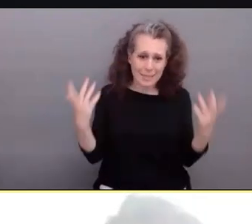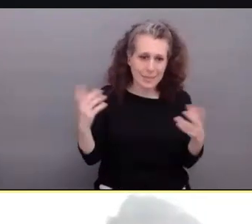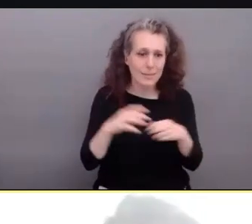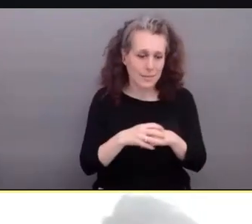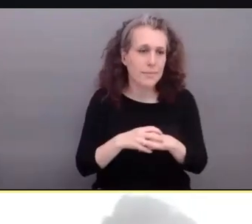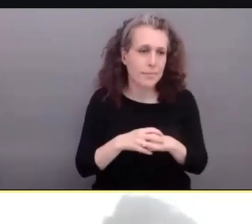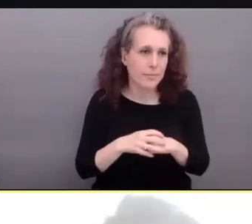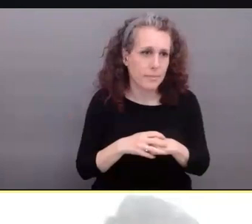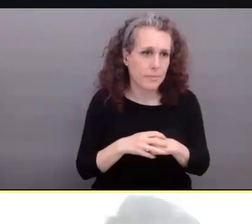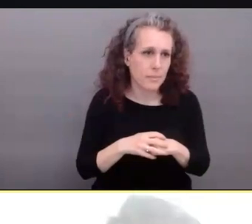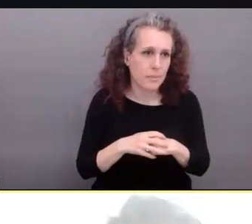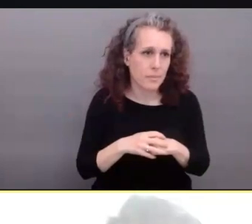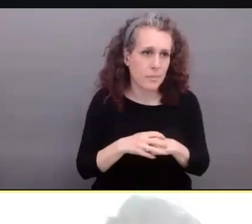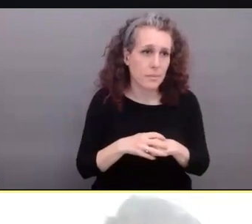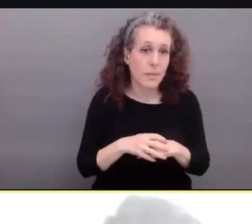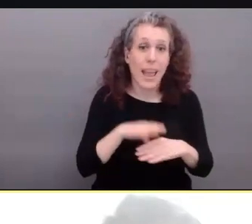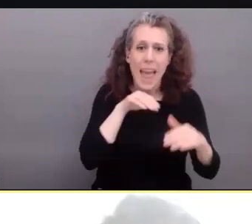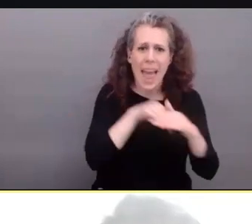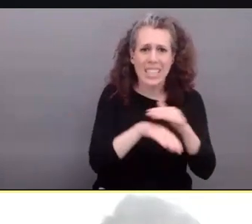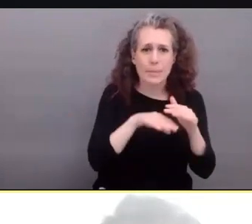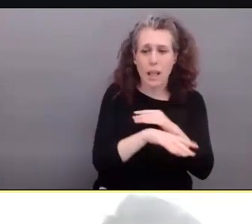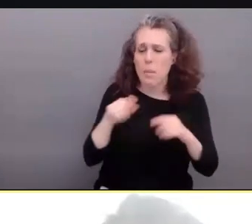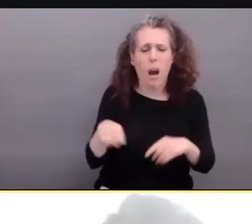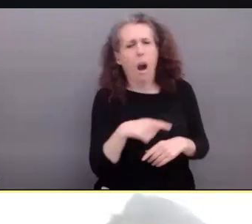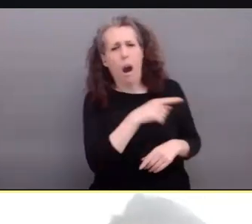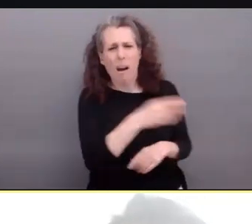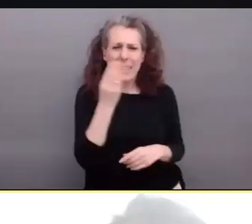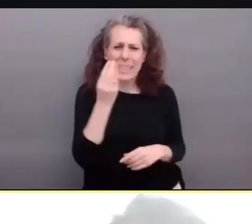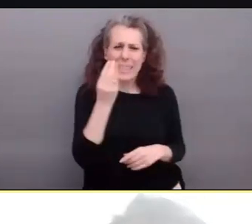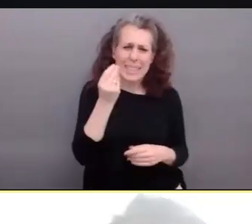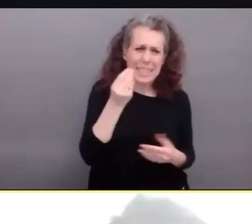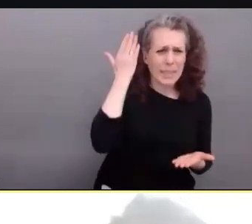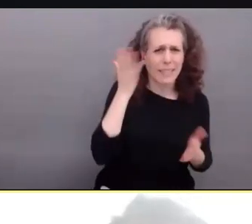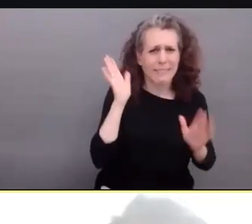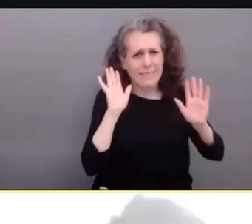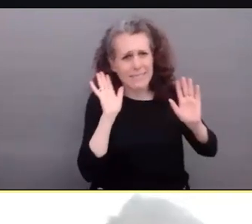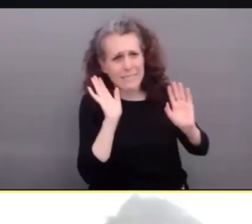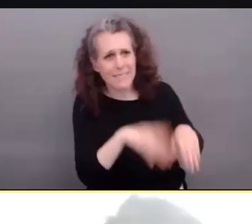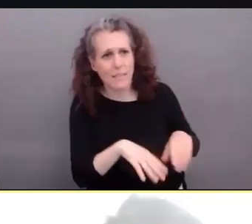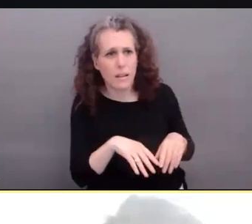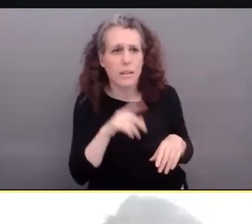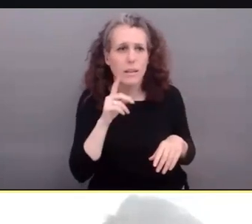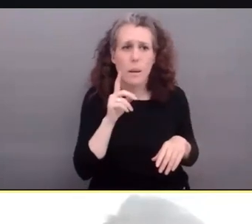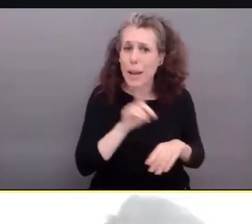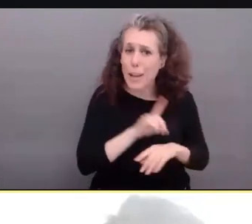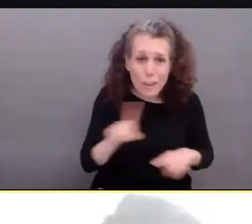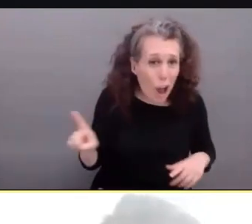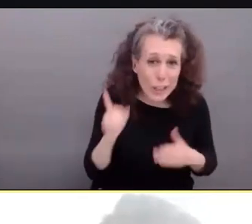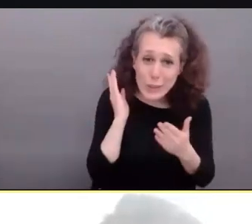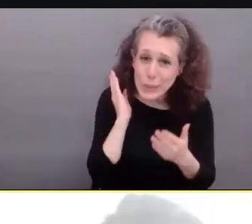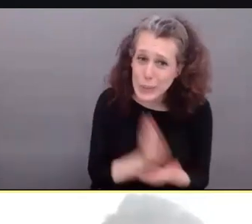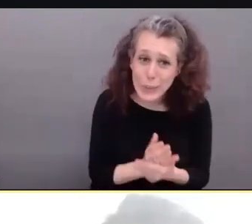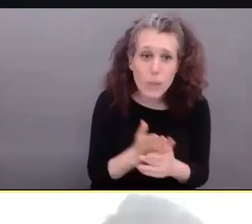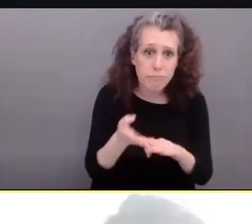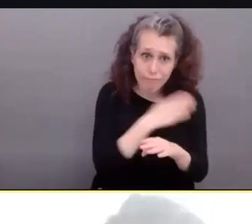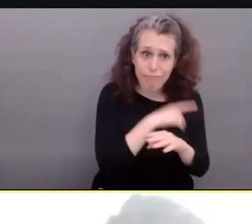Often accessibility is seen to be as a cost, it's something expensive, but this is definitely not the case. There were studies done, for